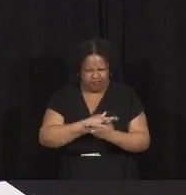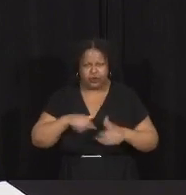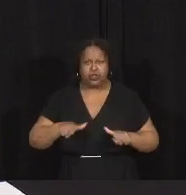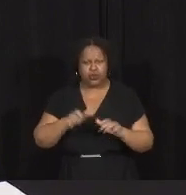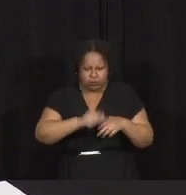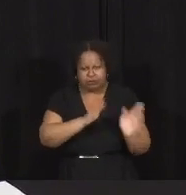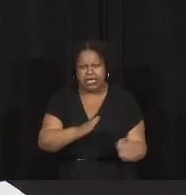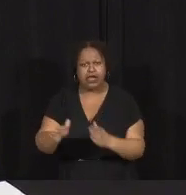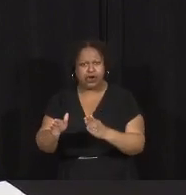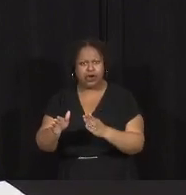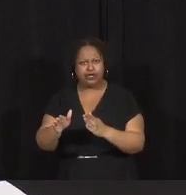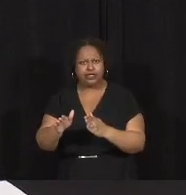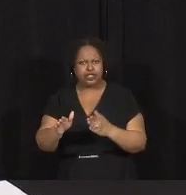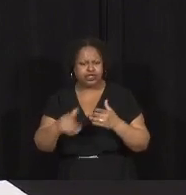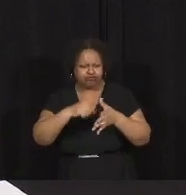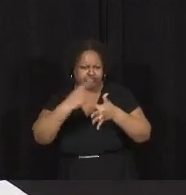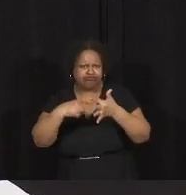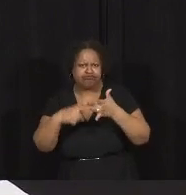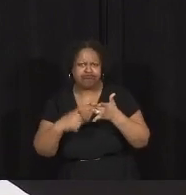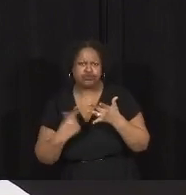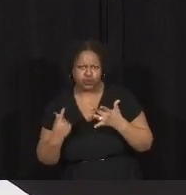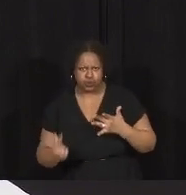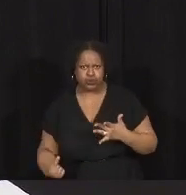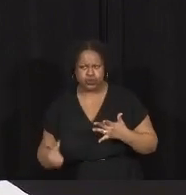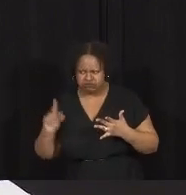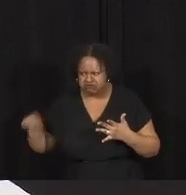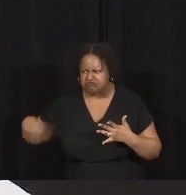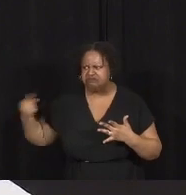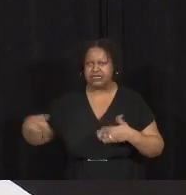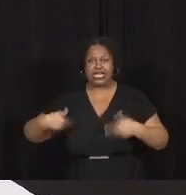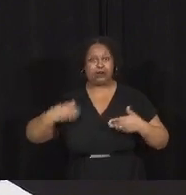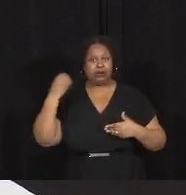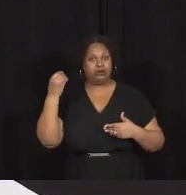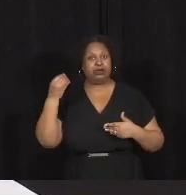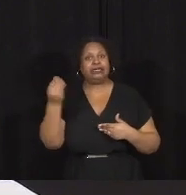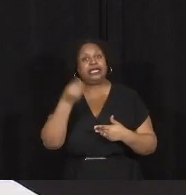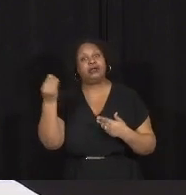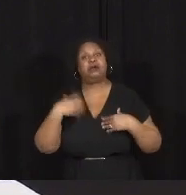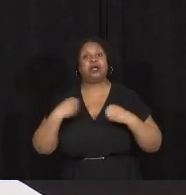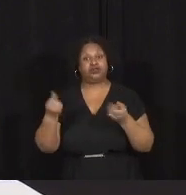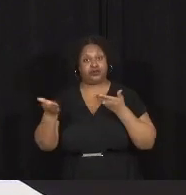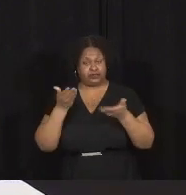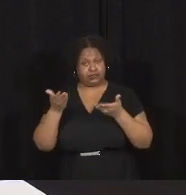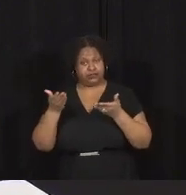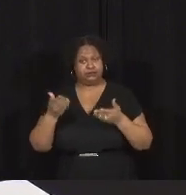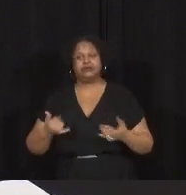on within Ontario Health Services. So I'm going to turn to Matt Anderson from Ontario Health.